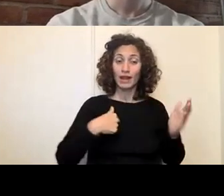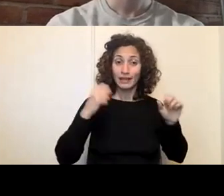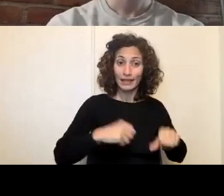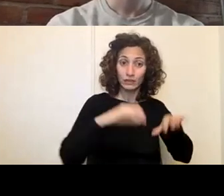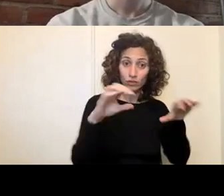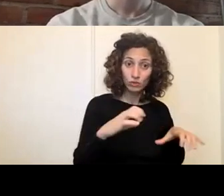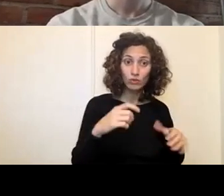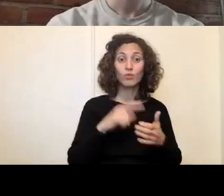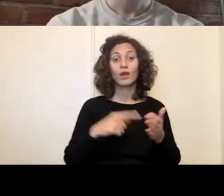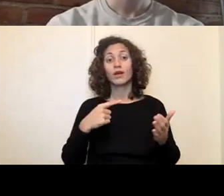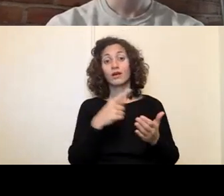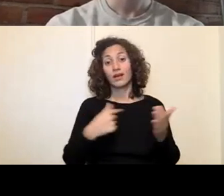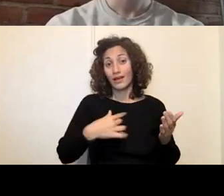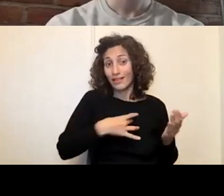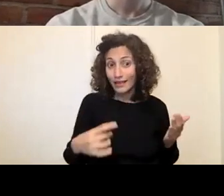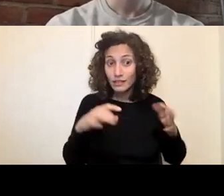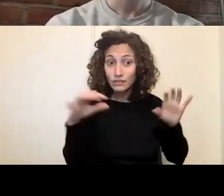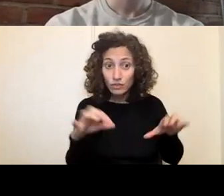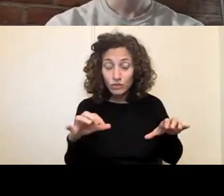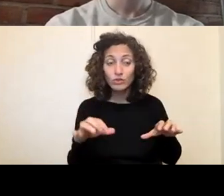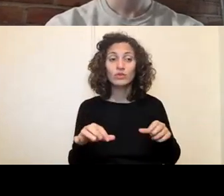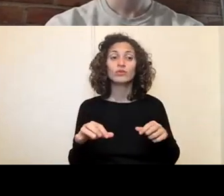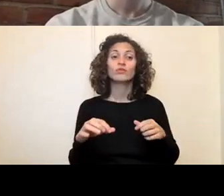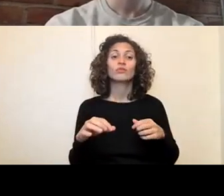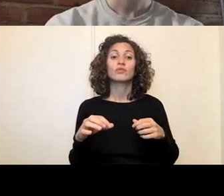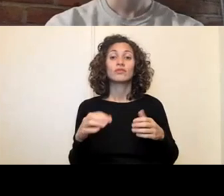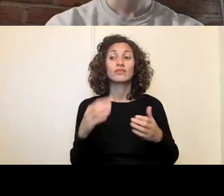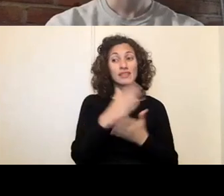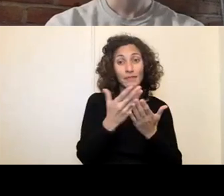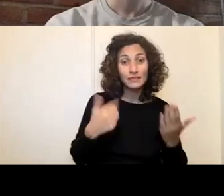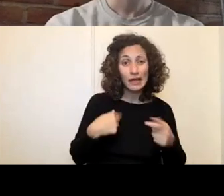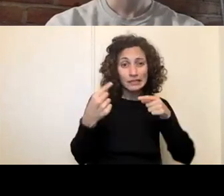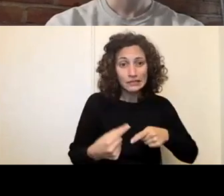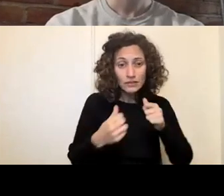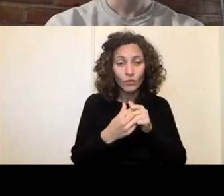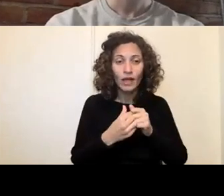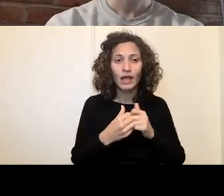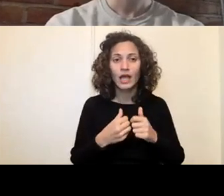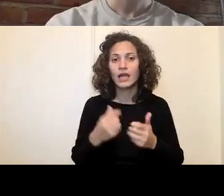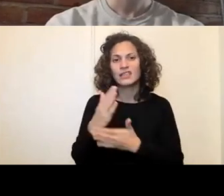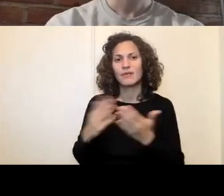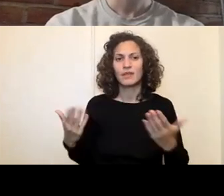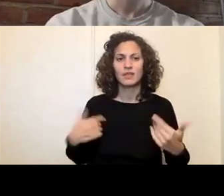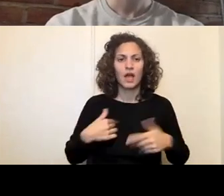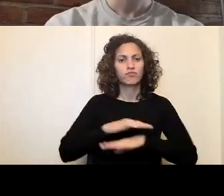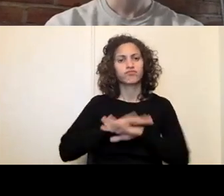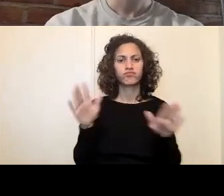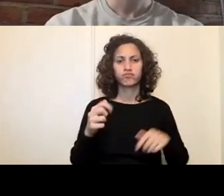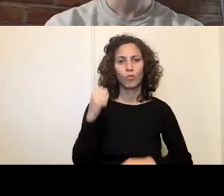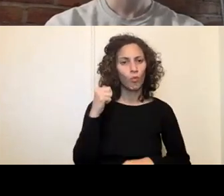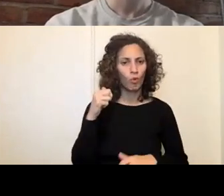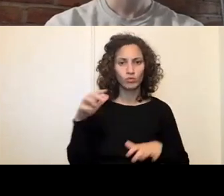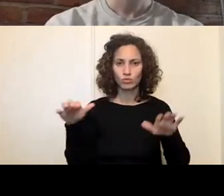and what I have trouble doing and what I just absolutely cannot or won't do. So for me, intimacy